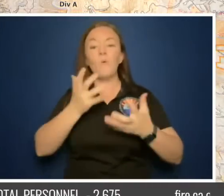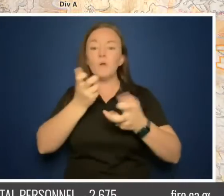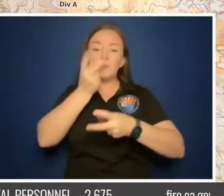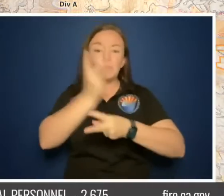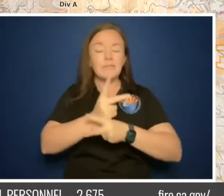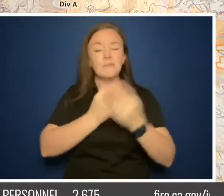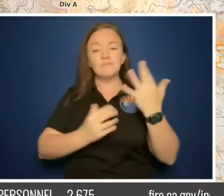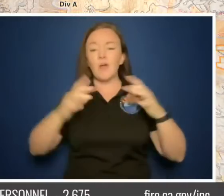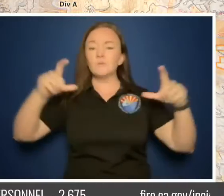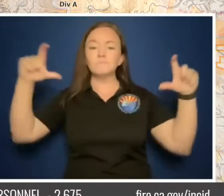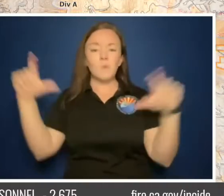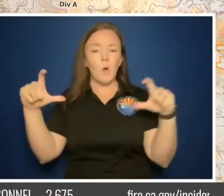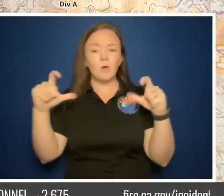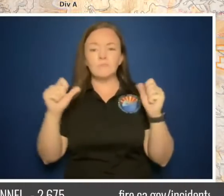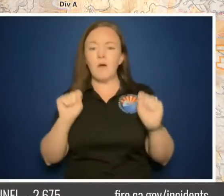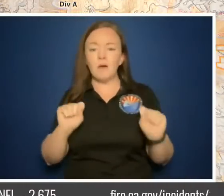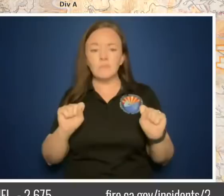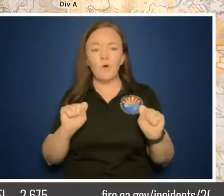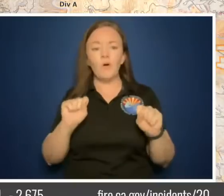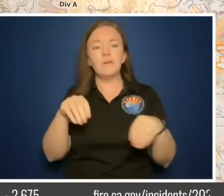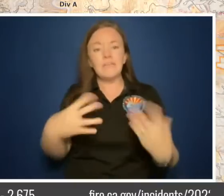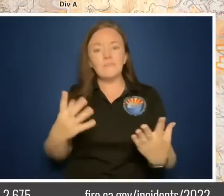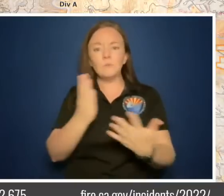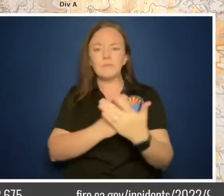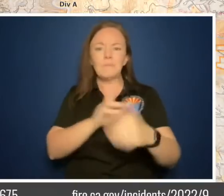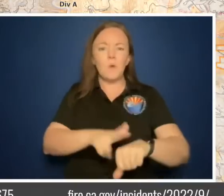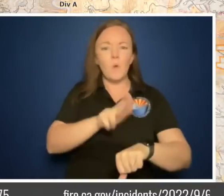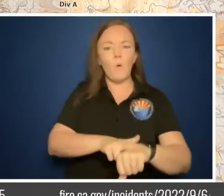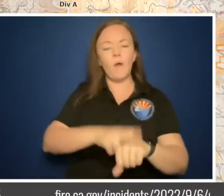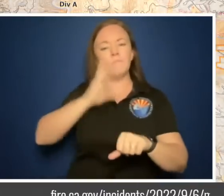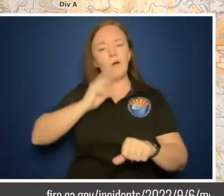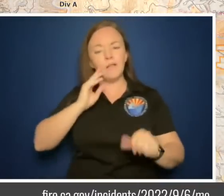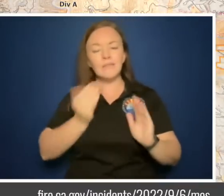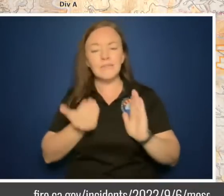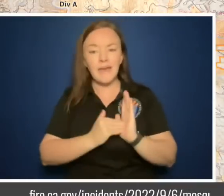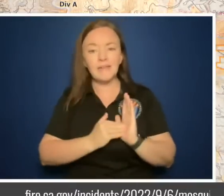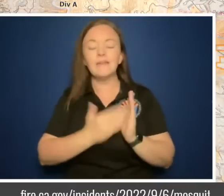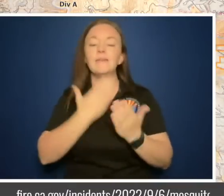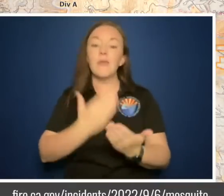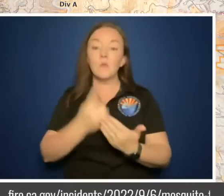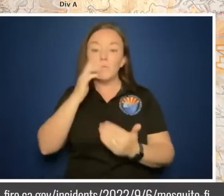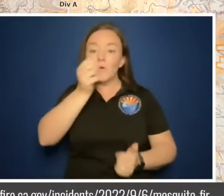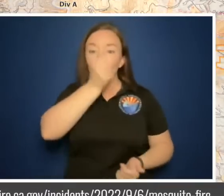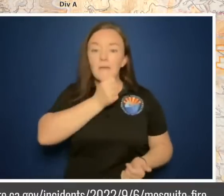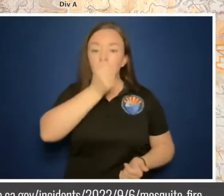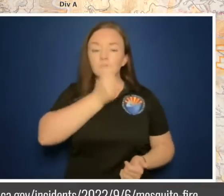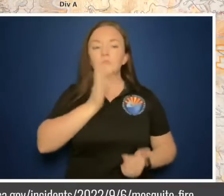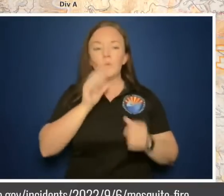some normalcy to you and stabilize to where we were before this fire ignited. So again, thank you for your patience. We'll continue